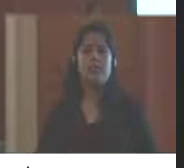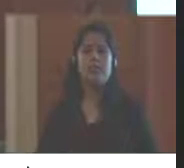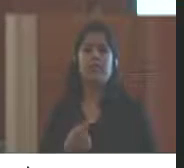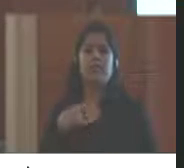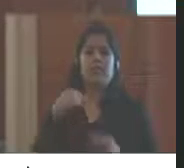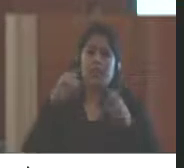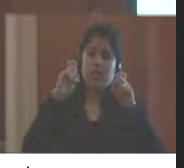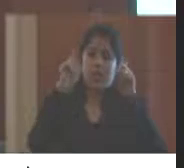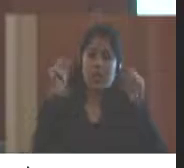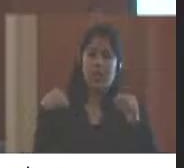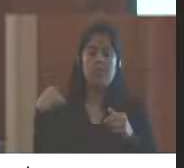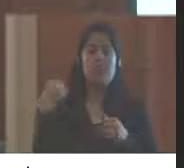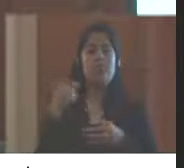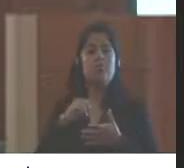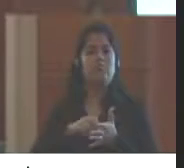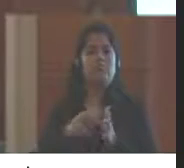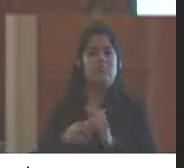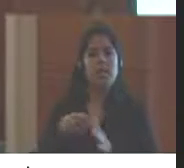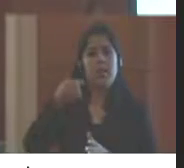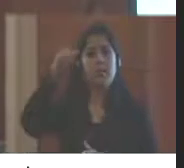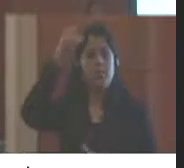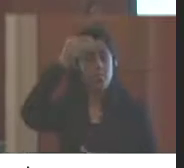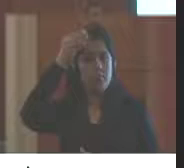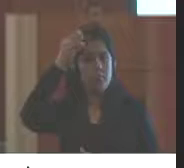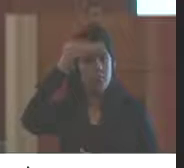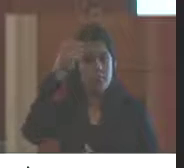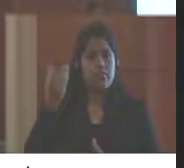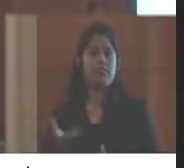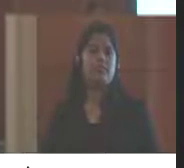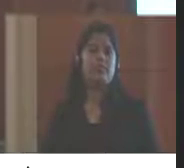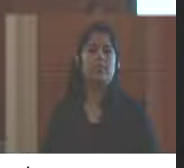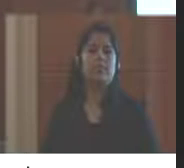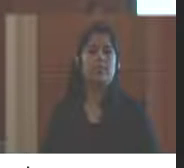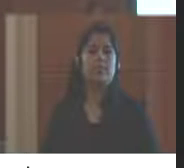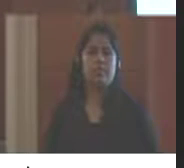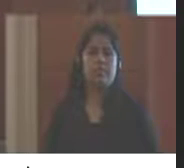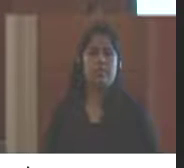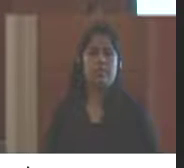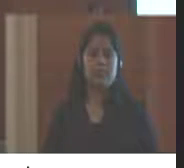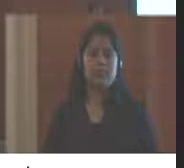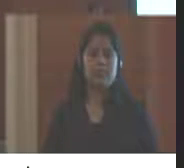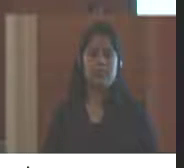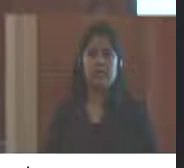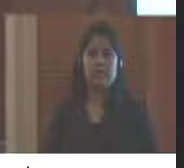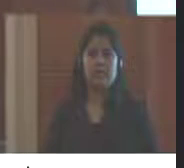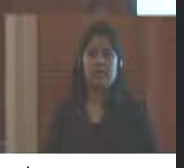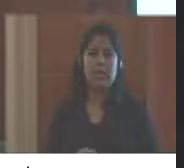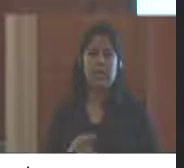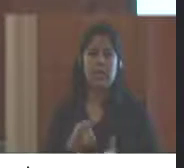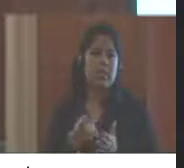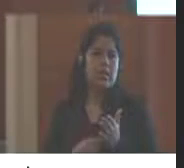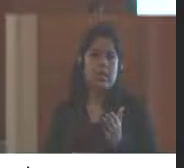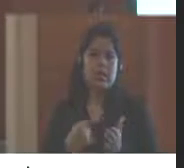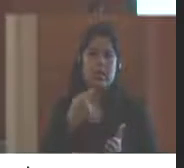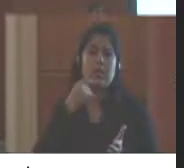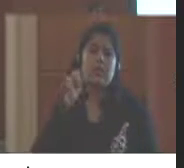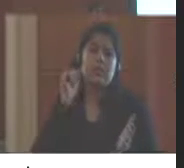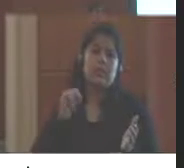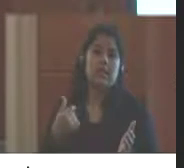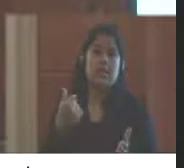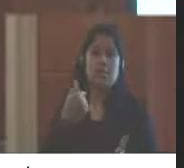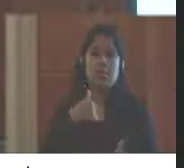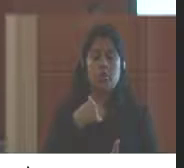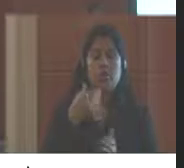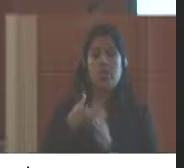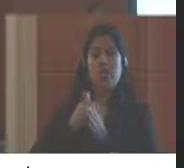that most of, I would like to say this here, that if I ask an audience, if there is